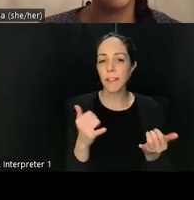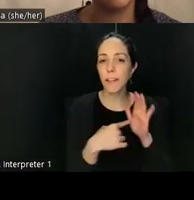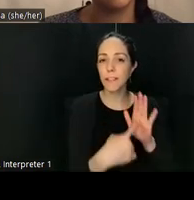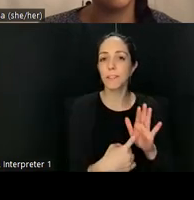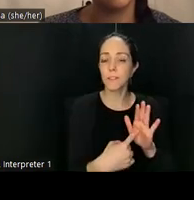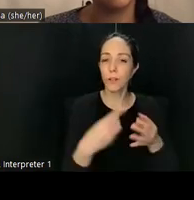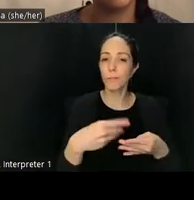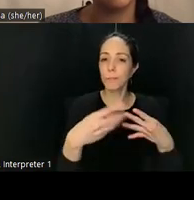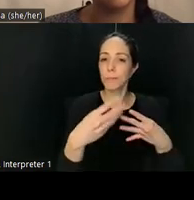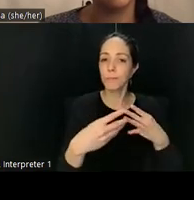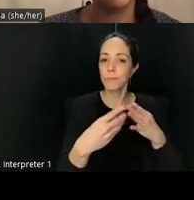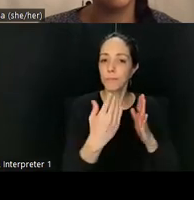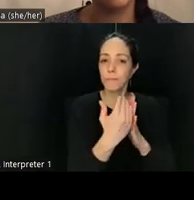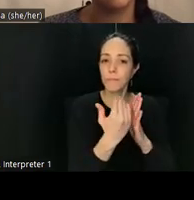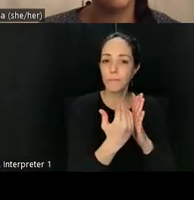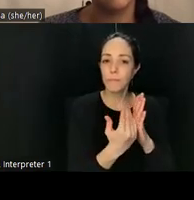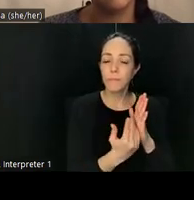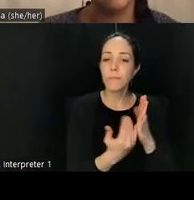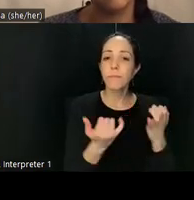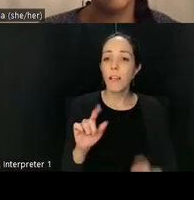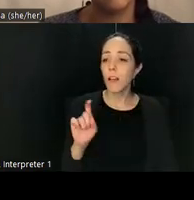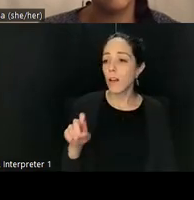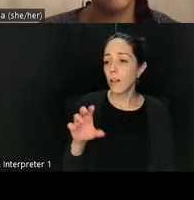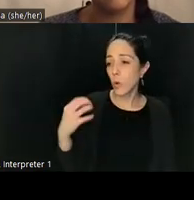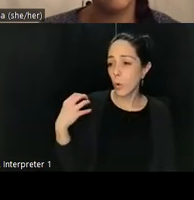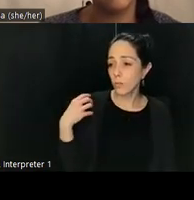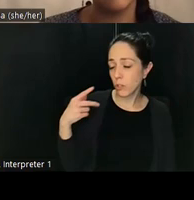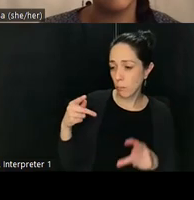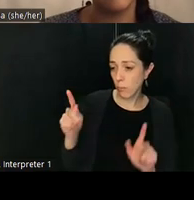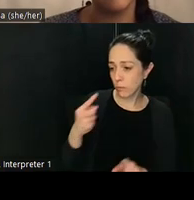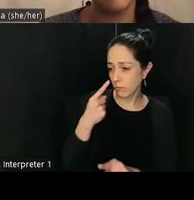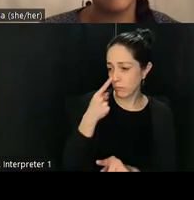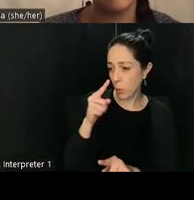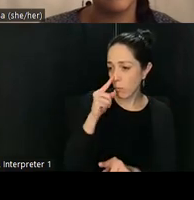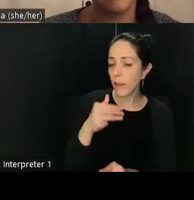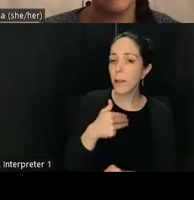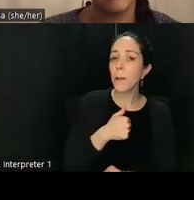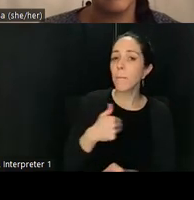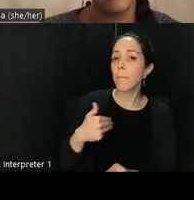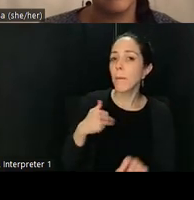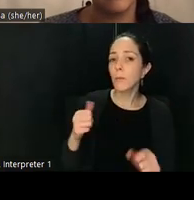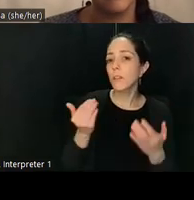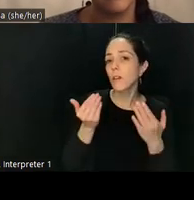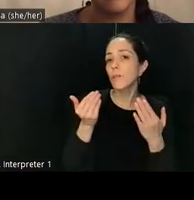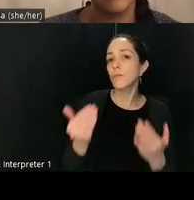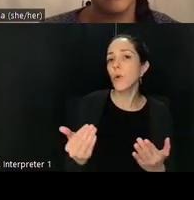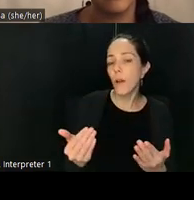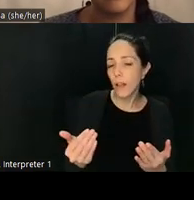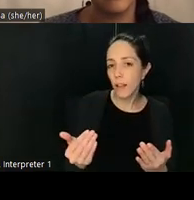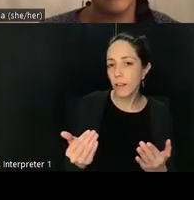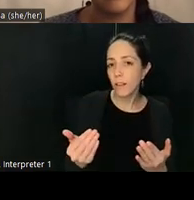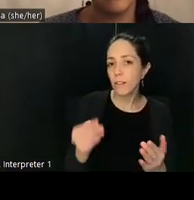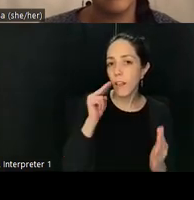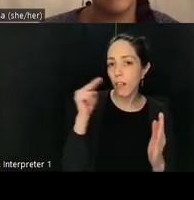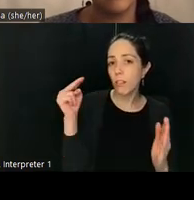with co-chair's permission, wanted to ask if it was okay for members to look at the members of this subcommittee to look at the sections that